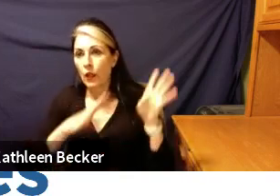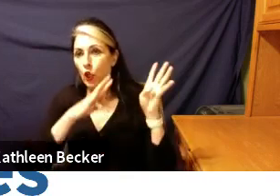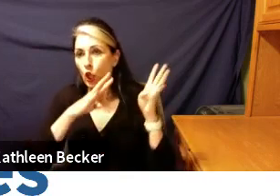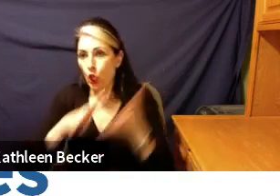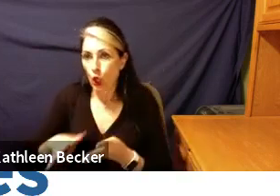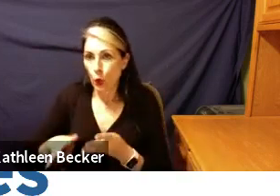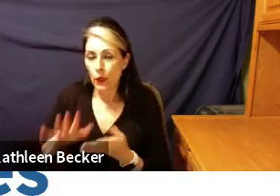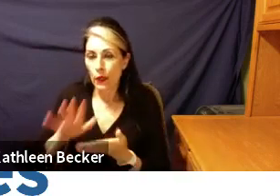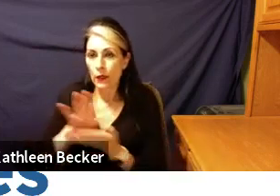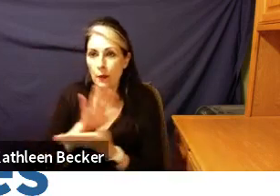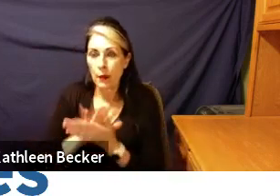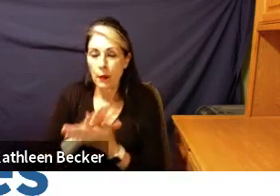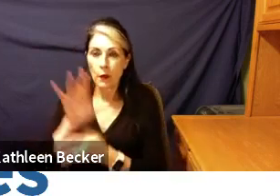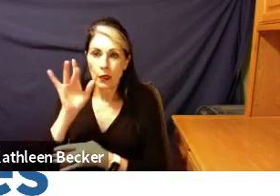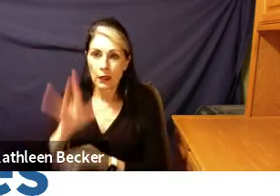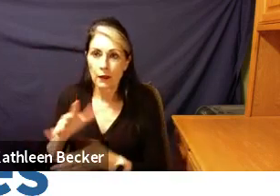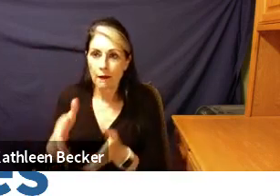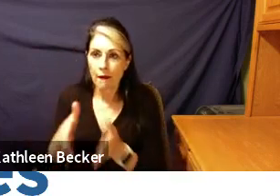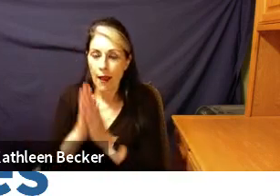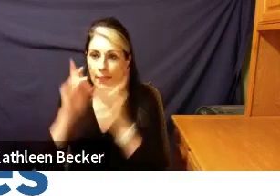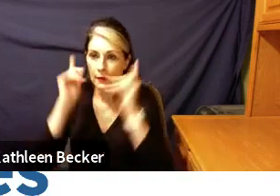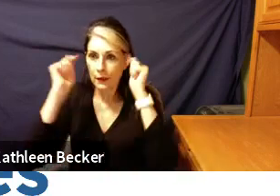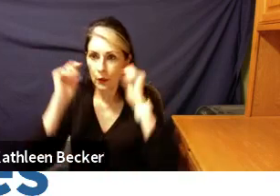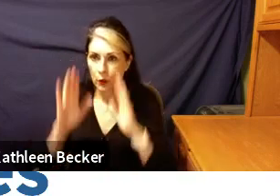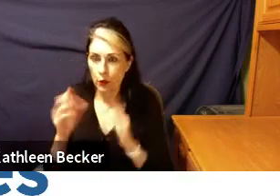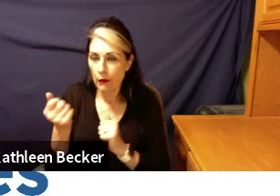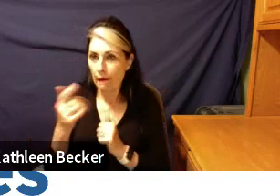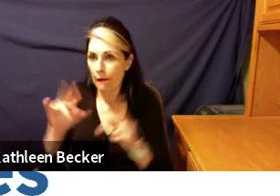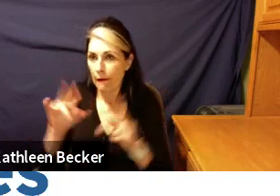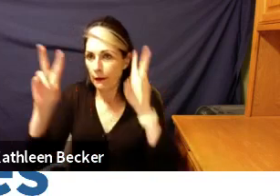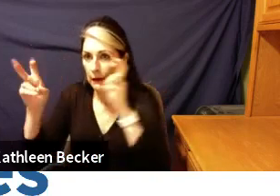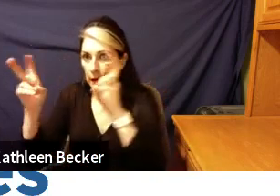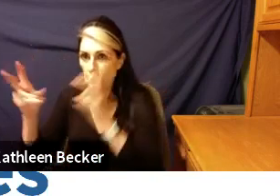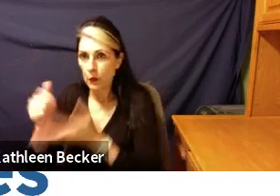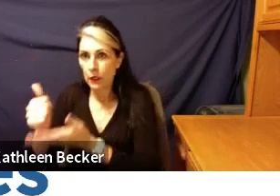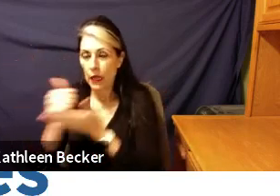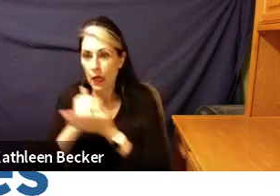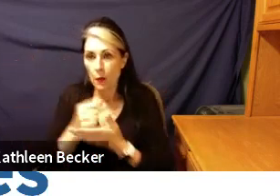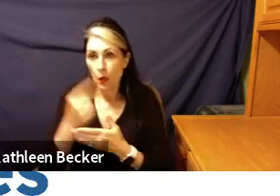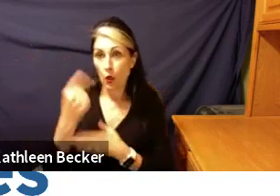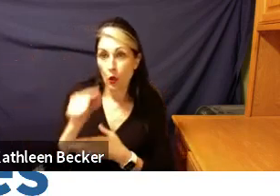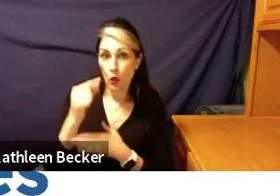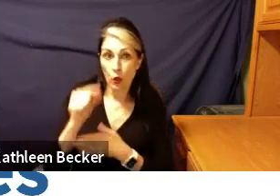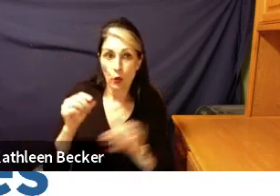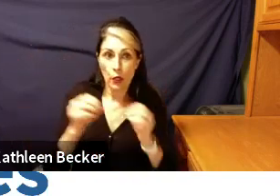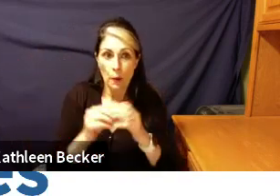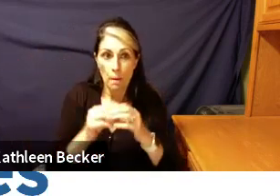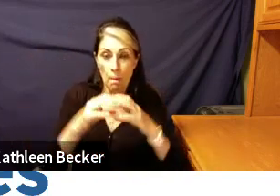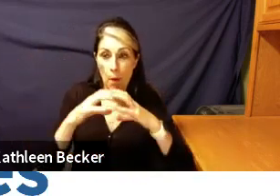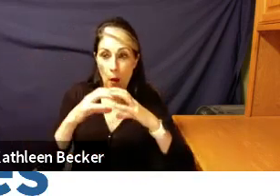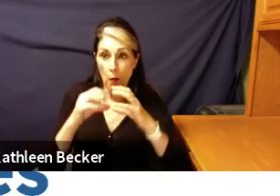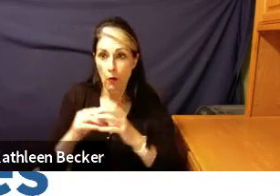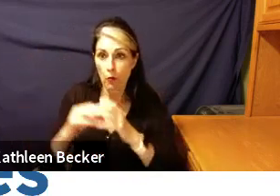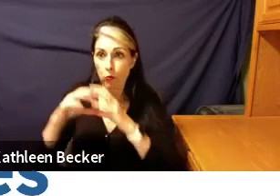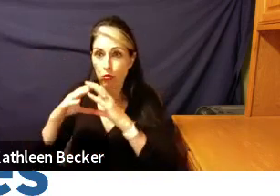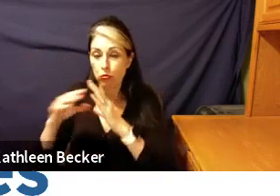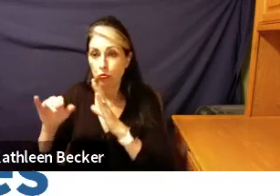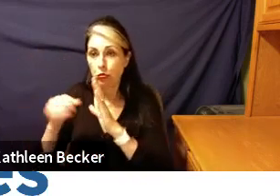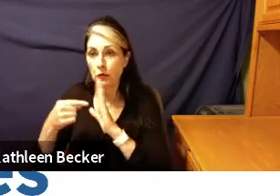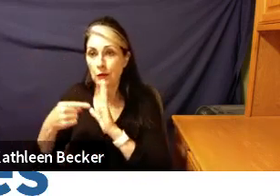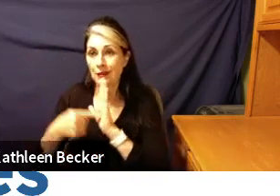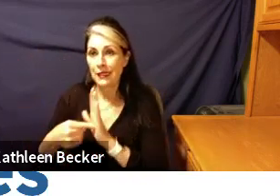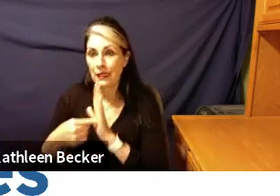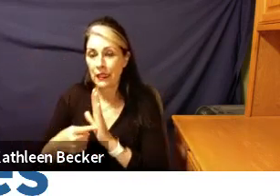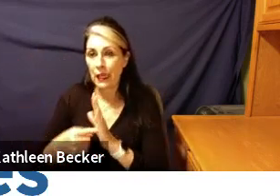the Ask a Tutor in any subject that they need help with. The green bubbles indicate which language the tutor